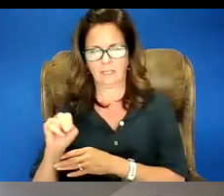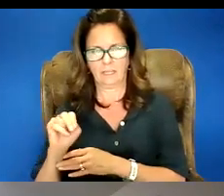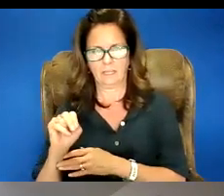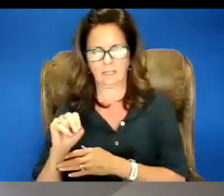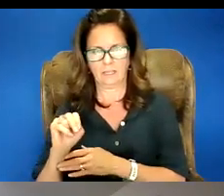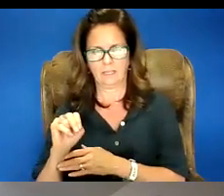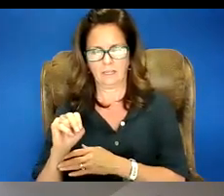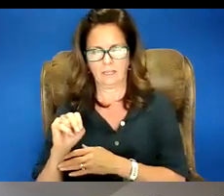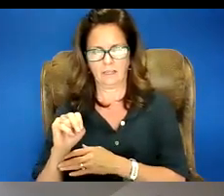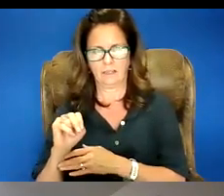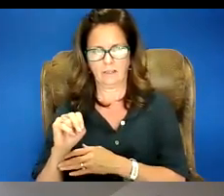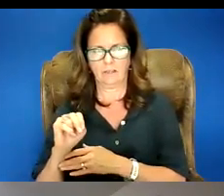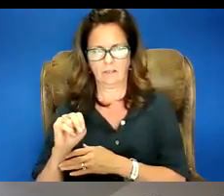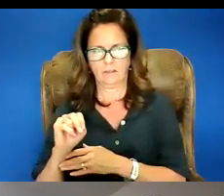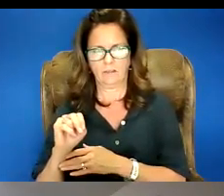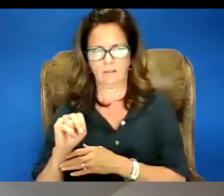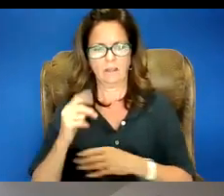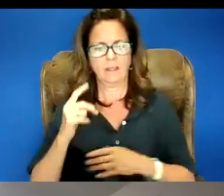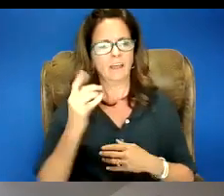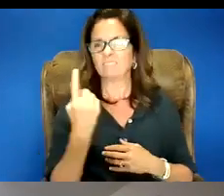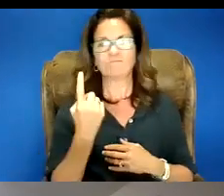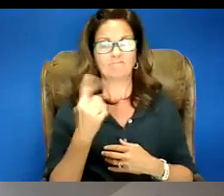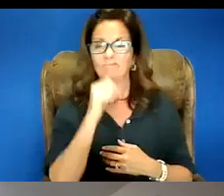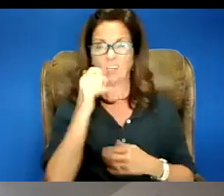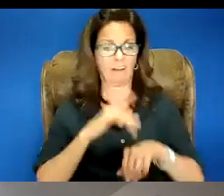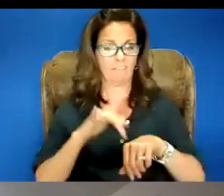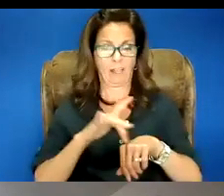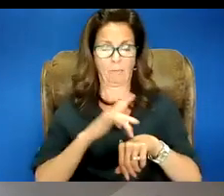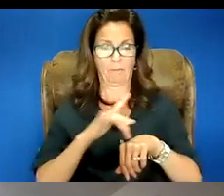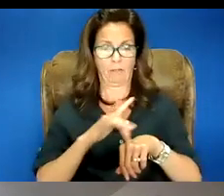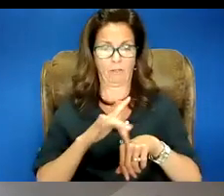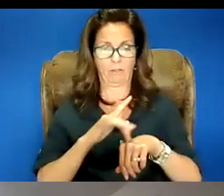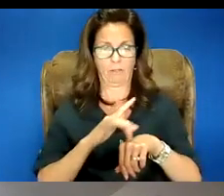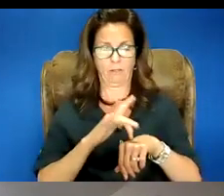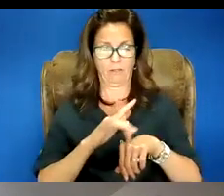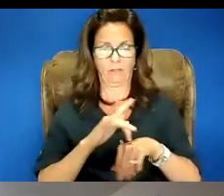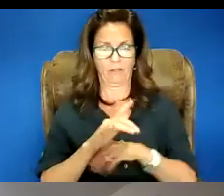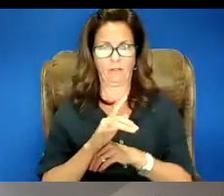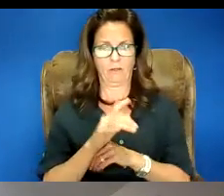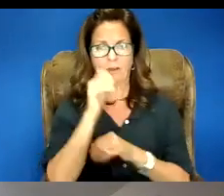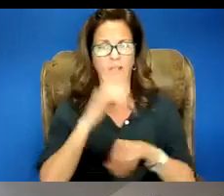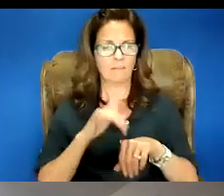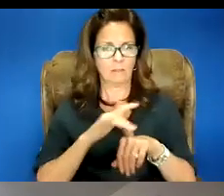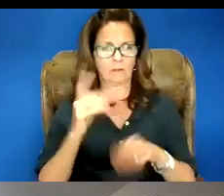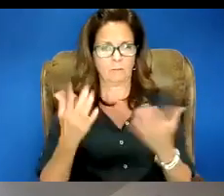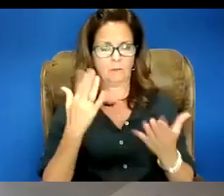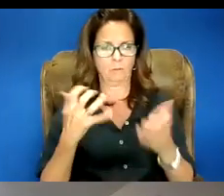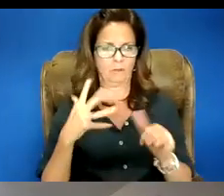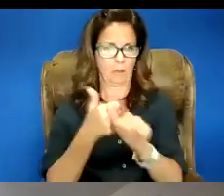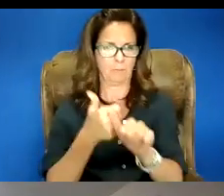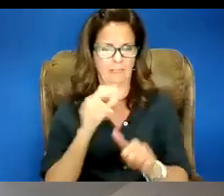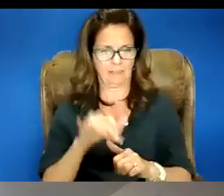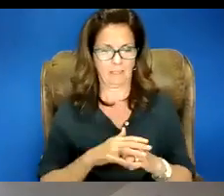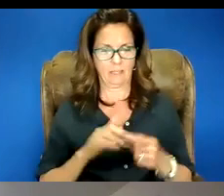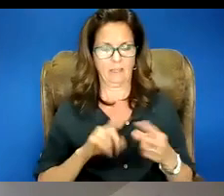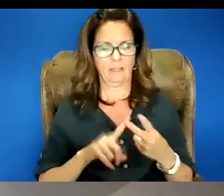you also might want to update that. Okay. Another question, I missed the part about the email address. Can we use